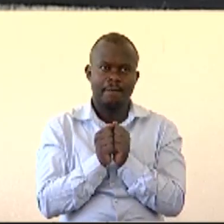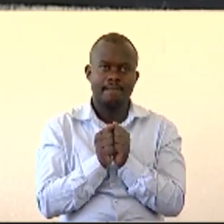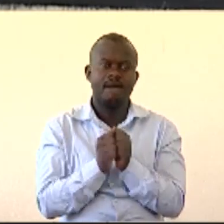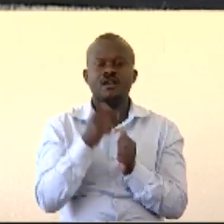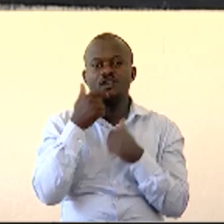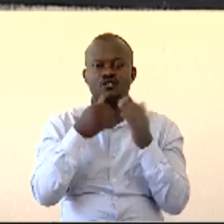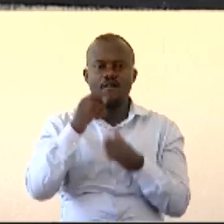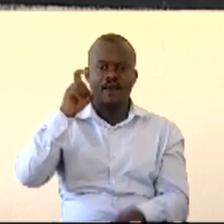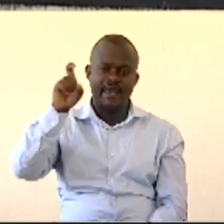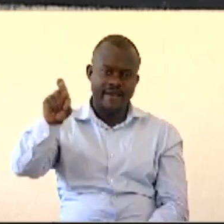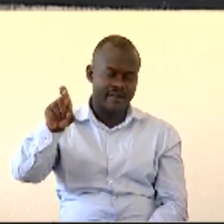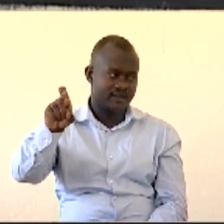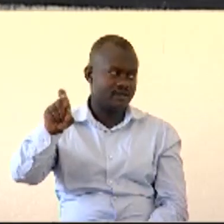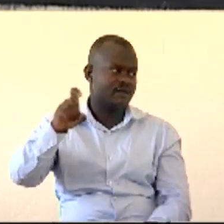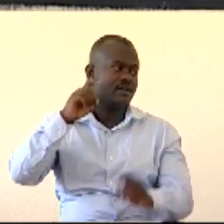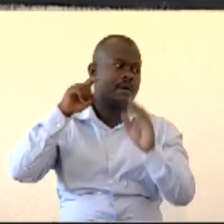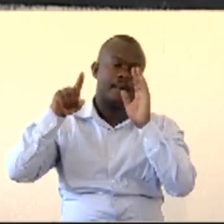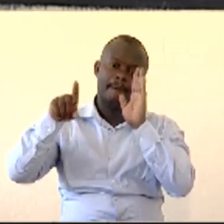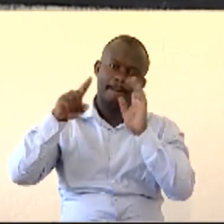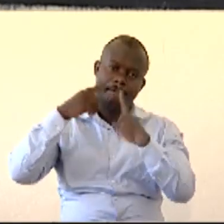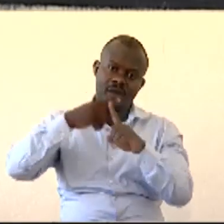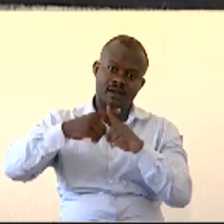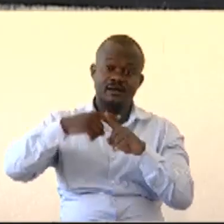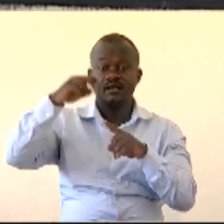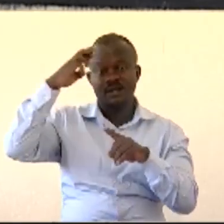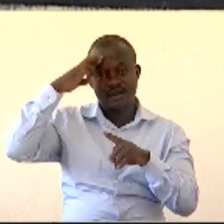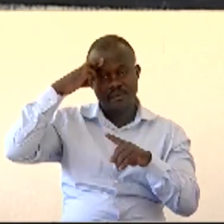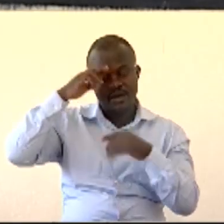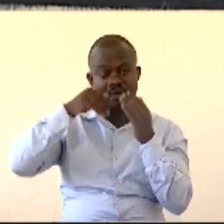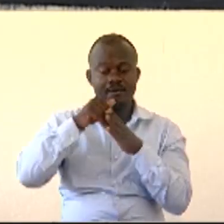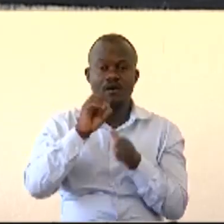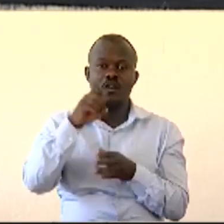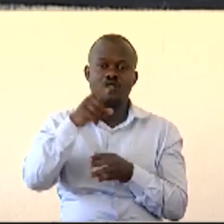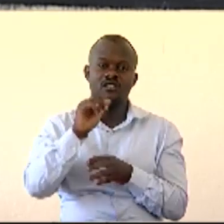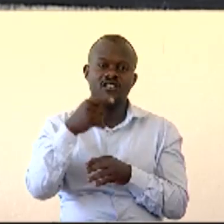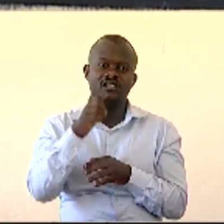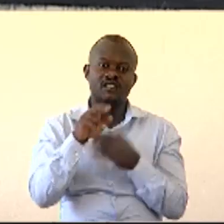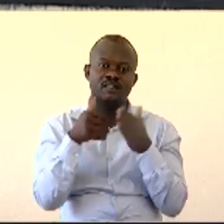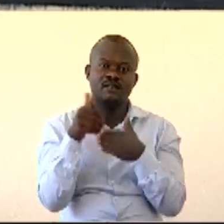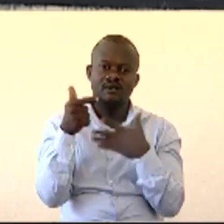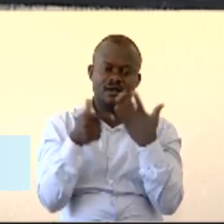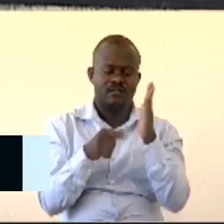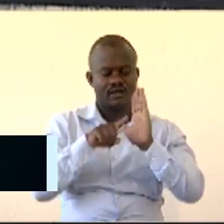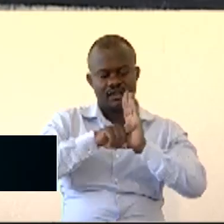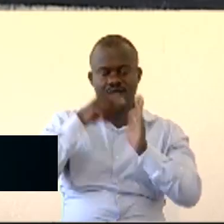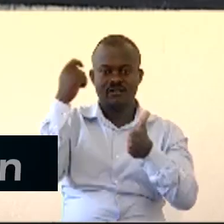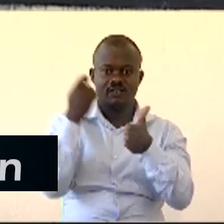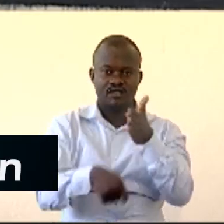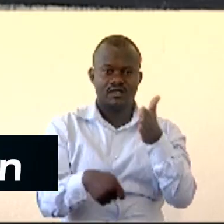So X plus, remember oxygen, we said oxygen carries a negative charge,